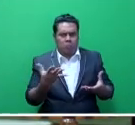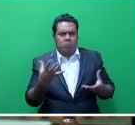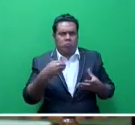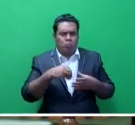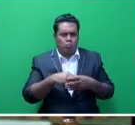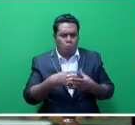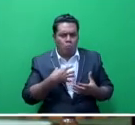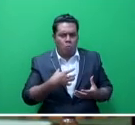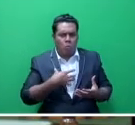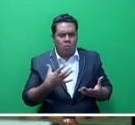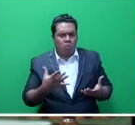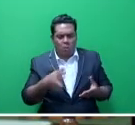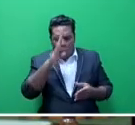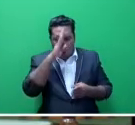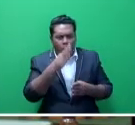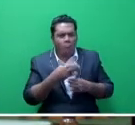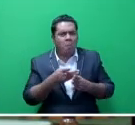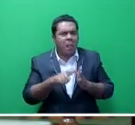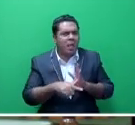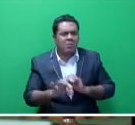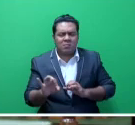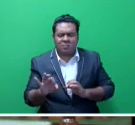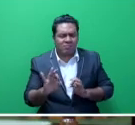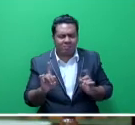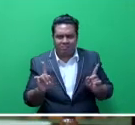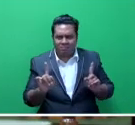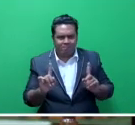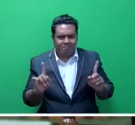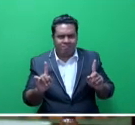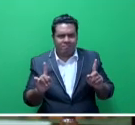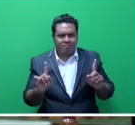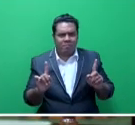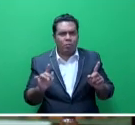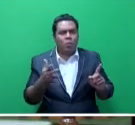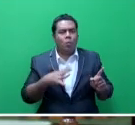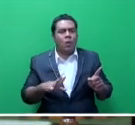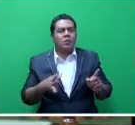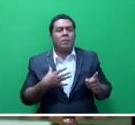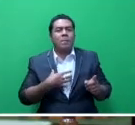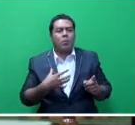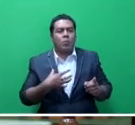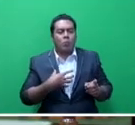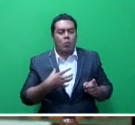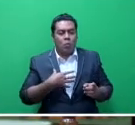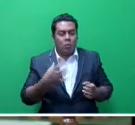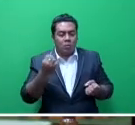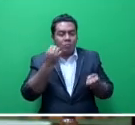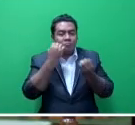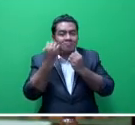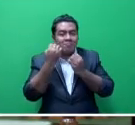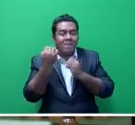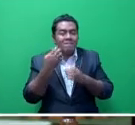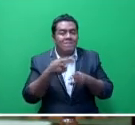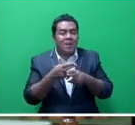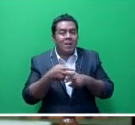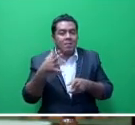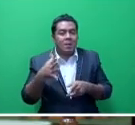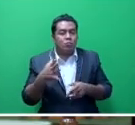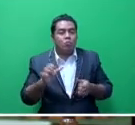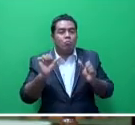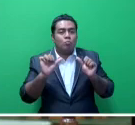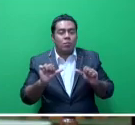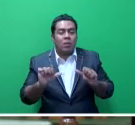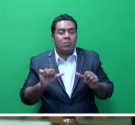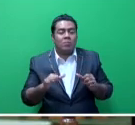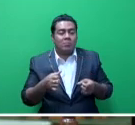to that kind of hopeless existence, Mr. Speaker, sir. We want our sugarcane farmers to earn more than this. And to protect the interests, we will start with a new